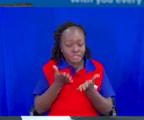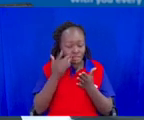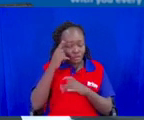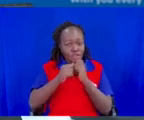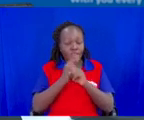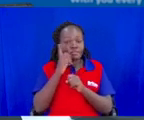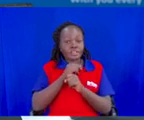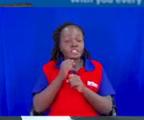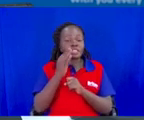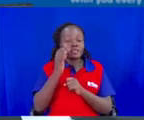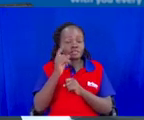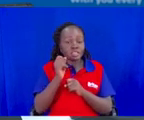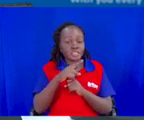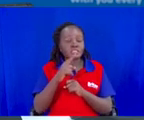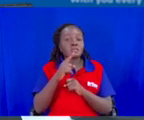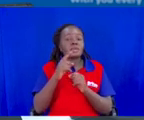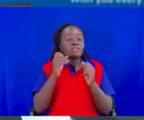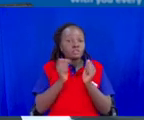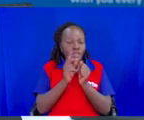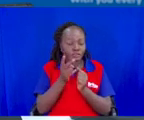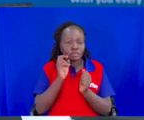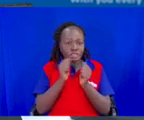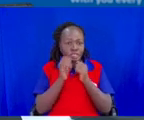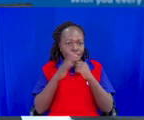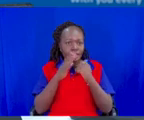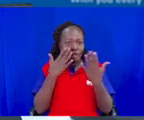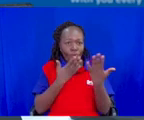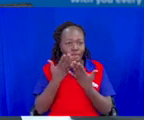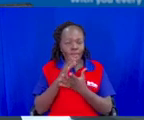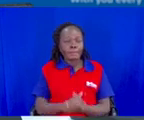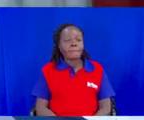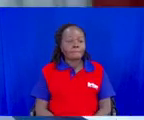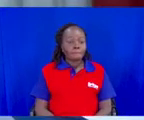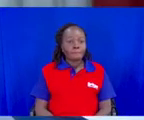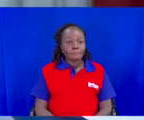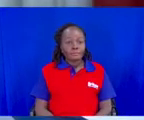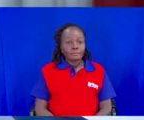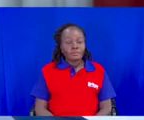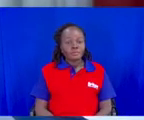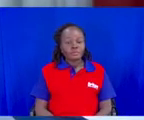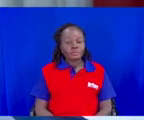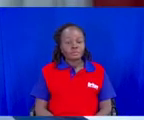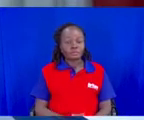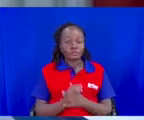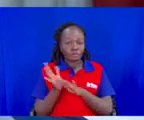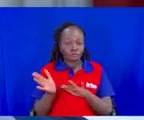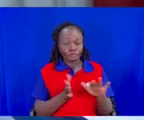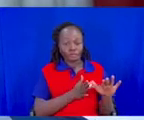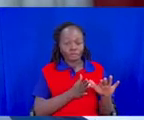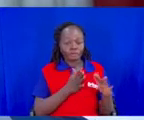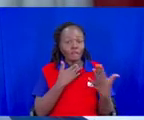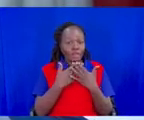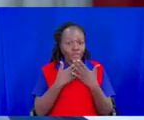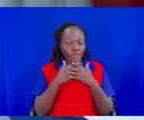ended 31st December 2019. Welcome, Ms. Wawero. Thank you very much, Madam Chair.